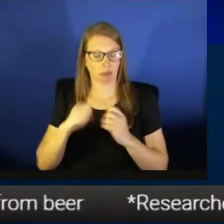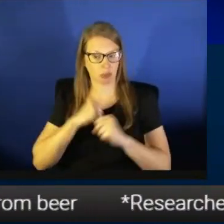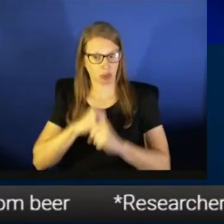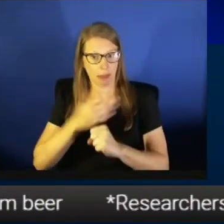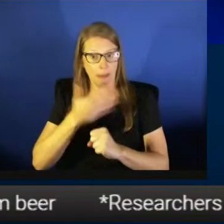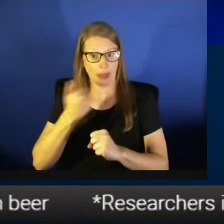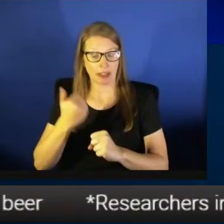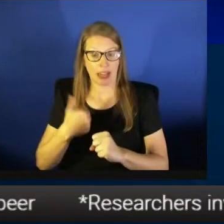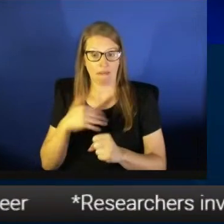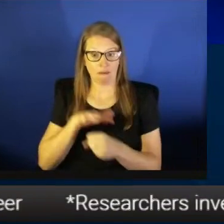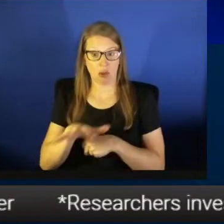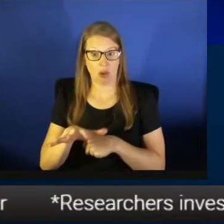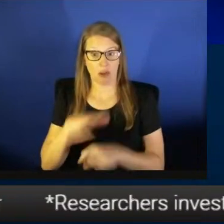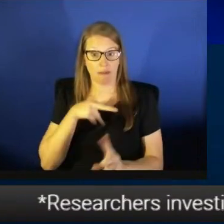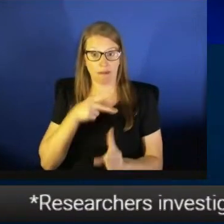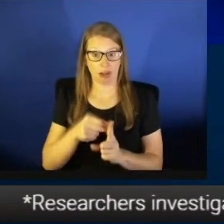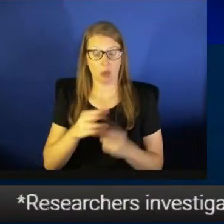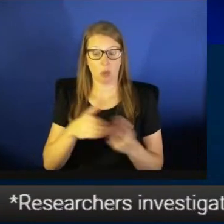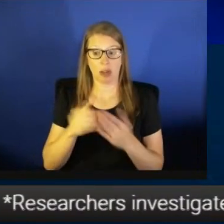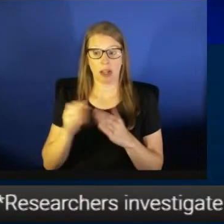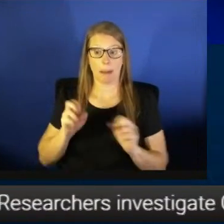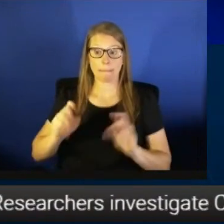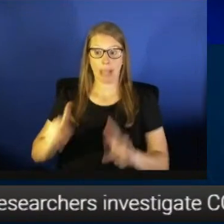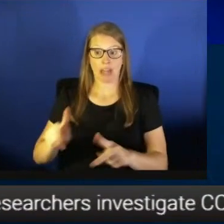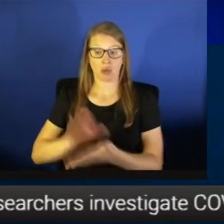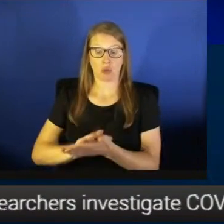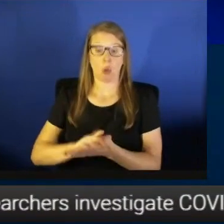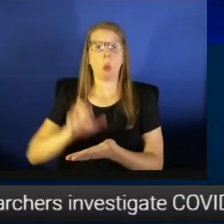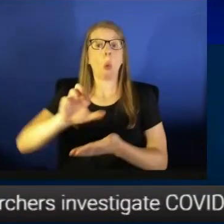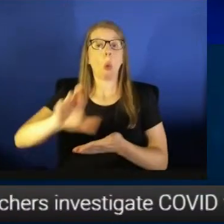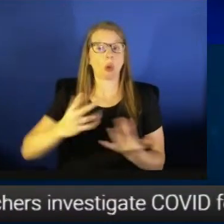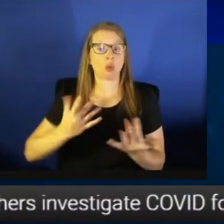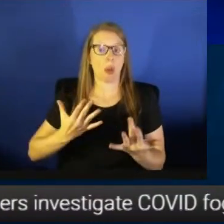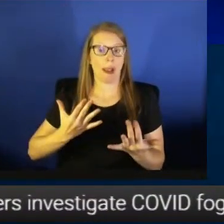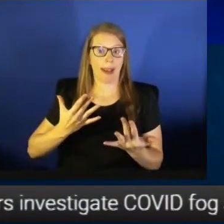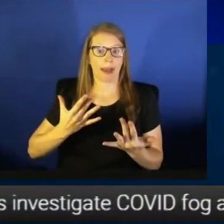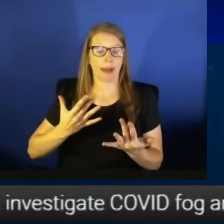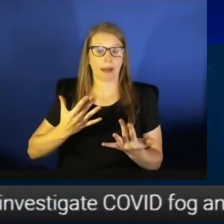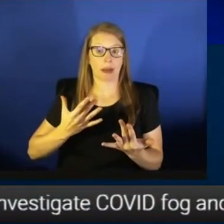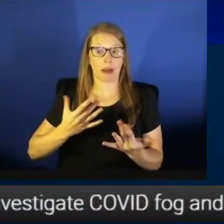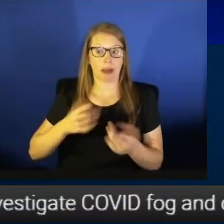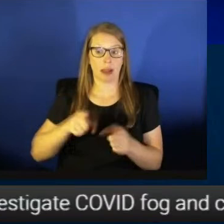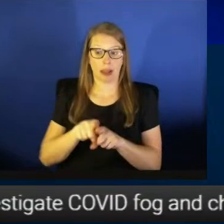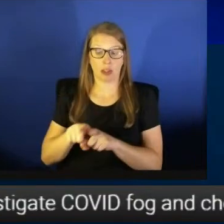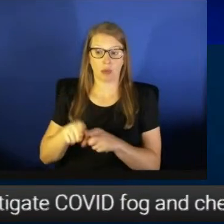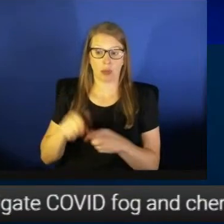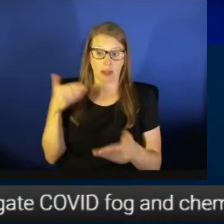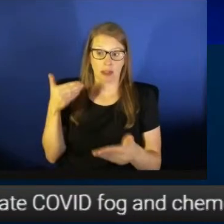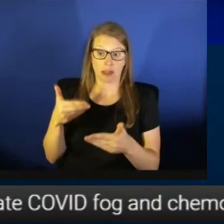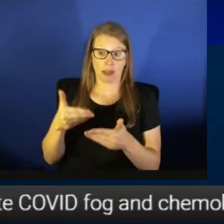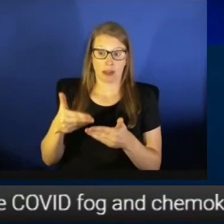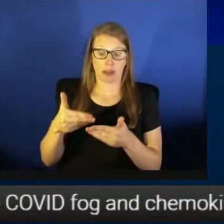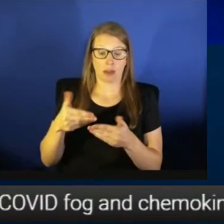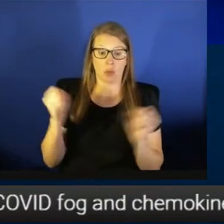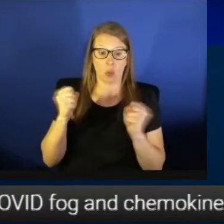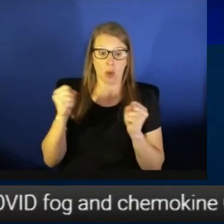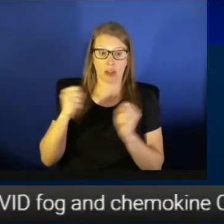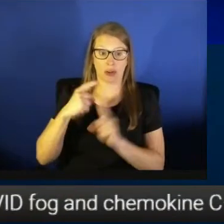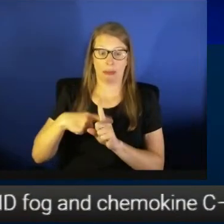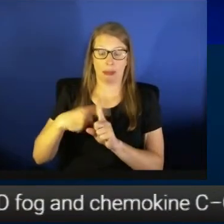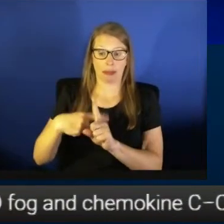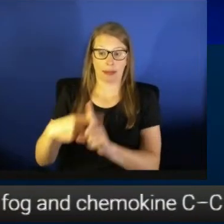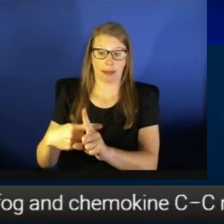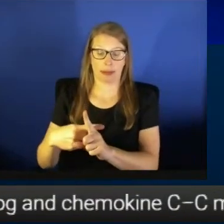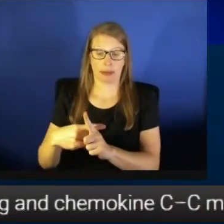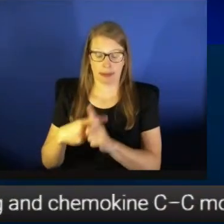fully vaccinated by the time they go back to school or wait as we get into the winter months so that they would be